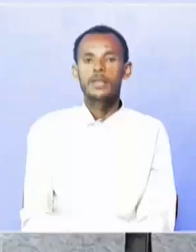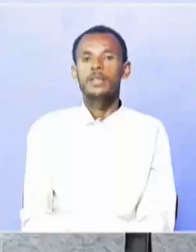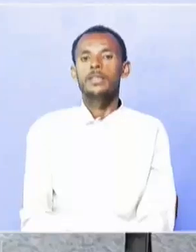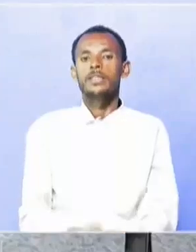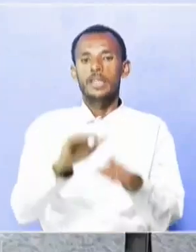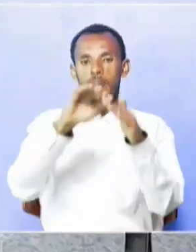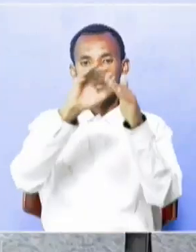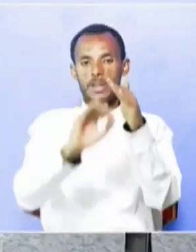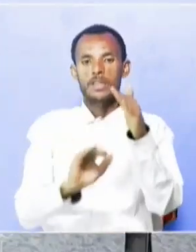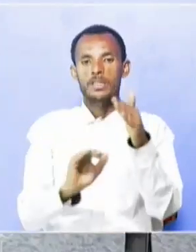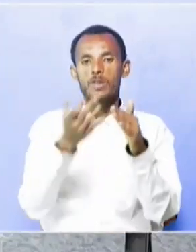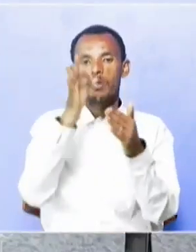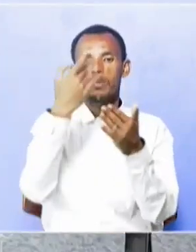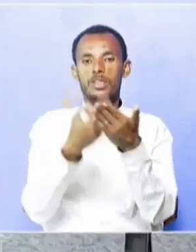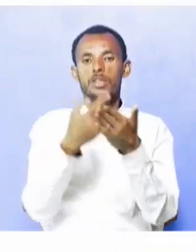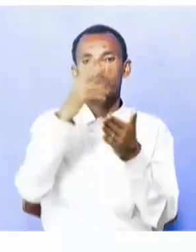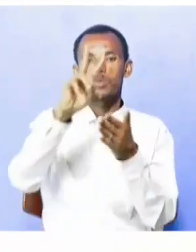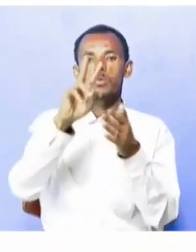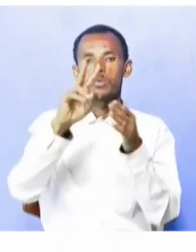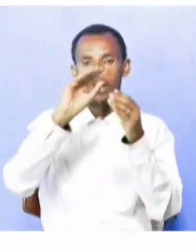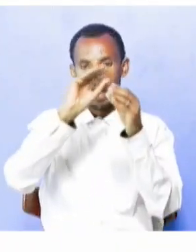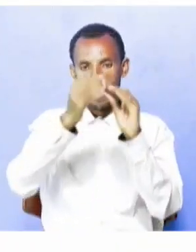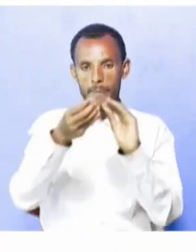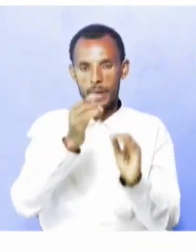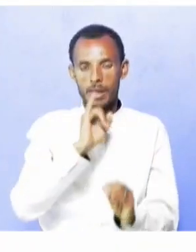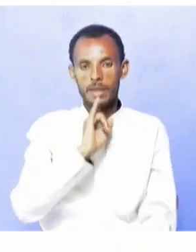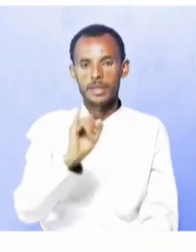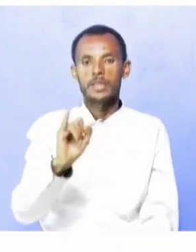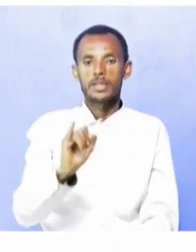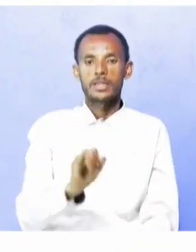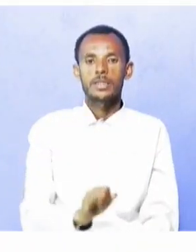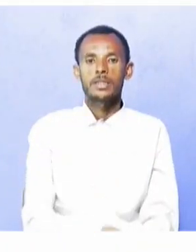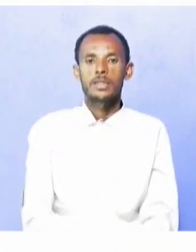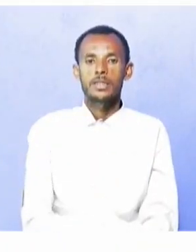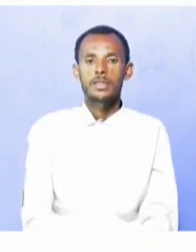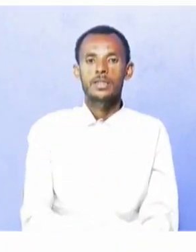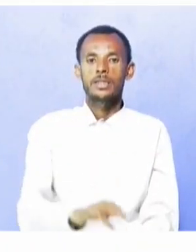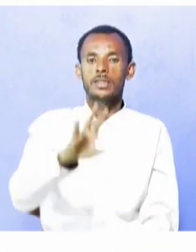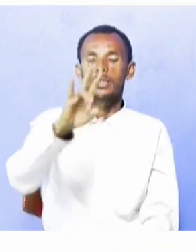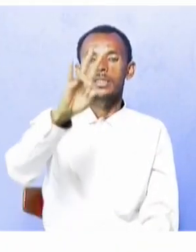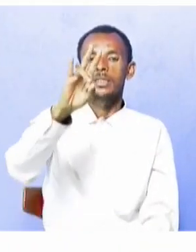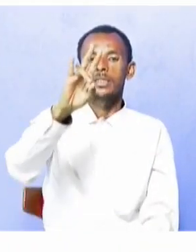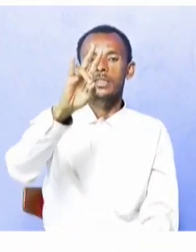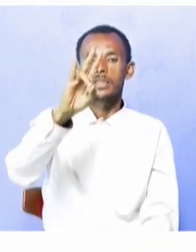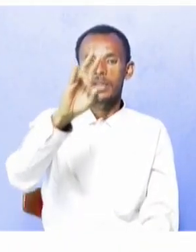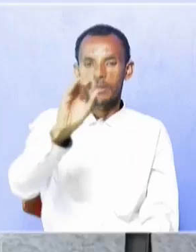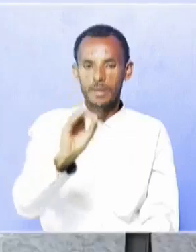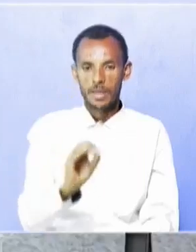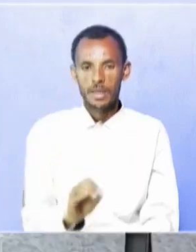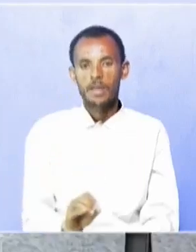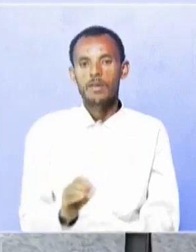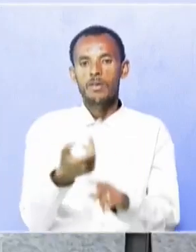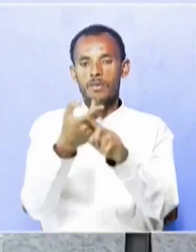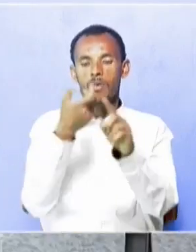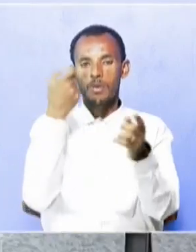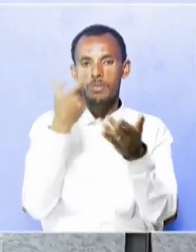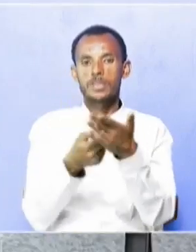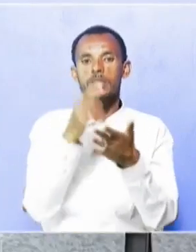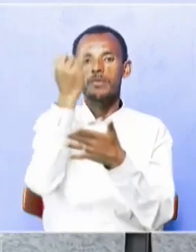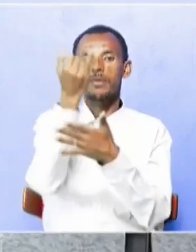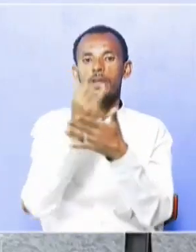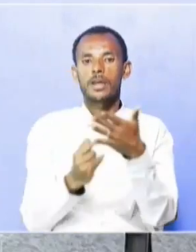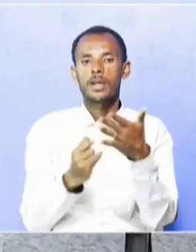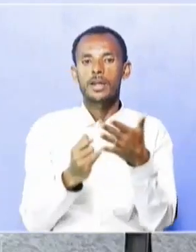difference of these two numbers is 70. Okay, so from this